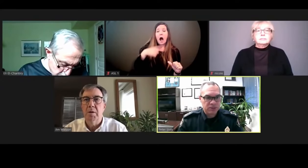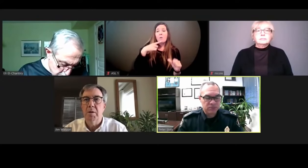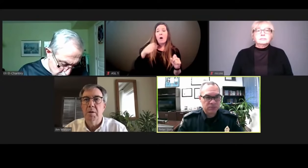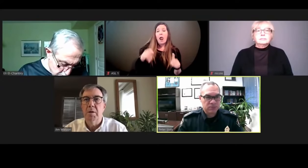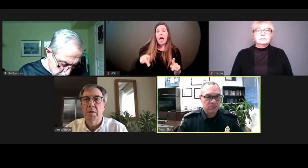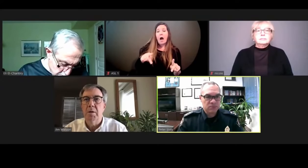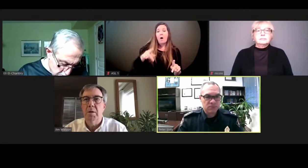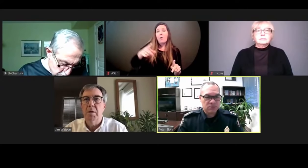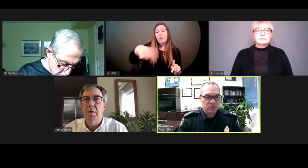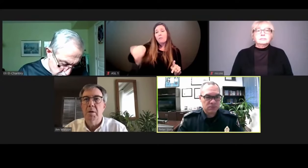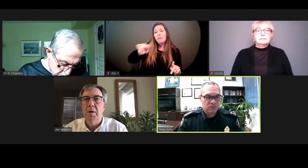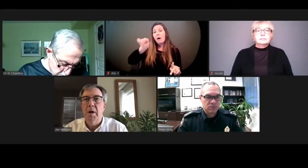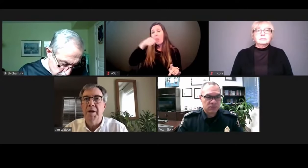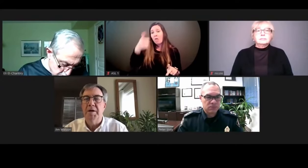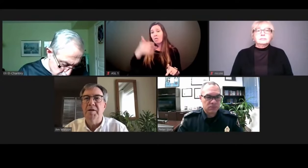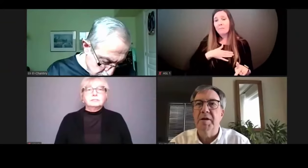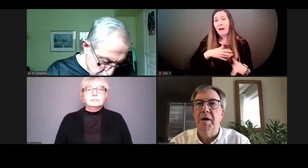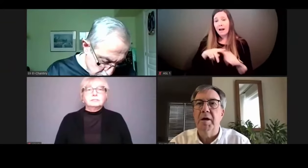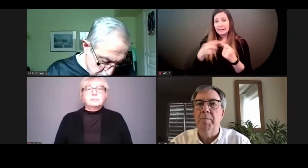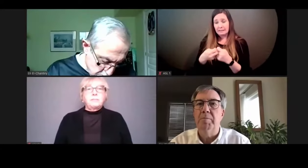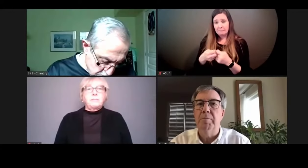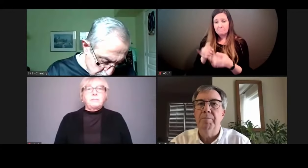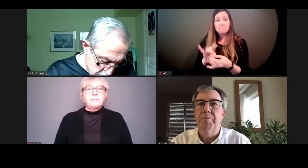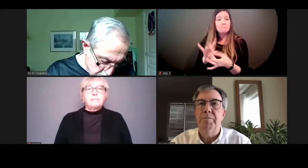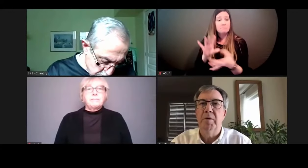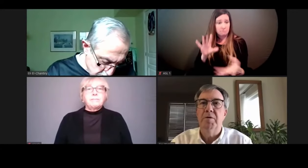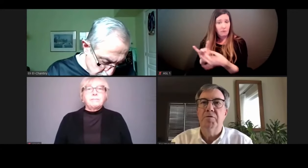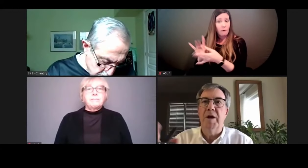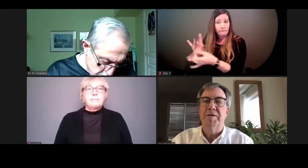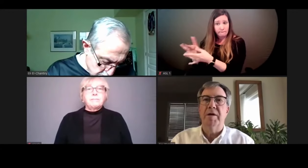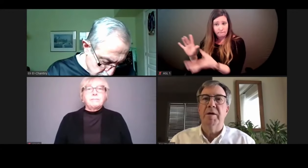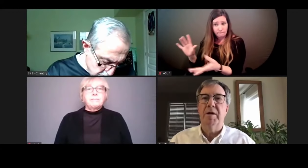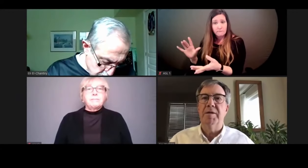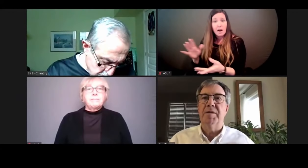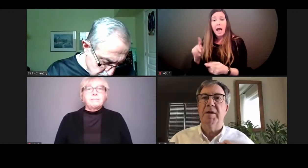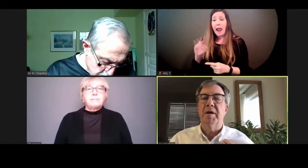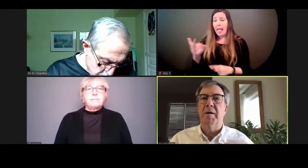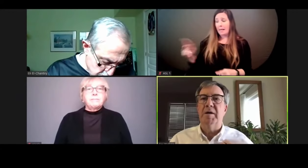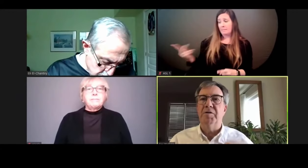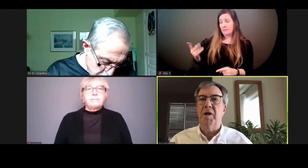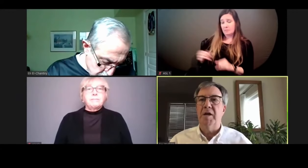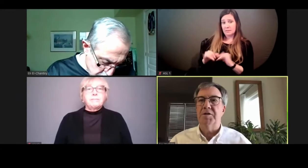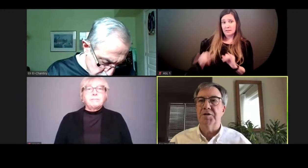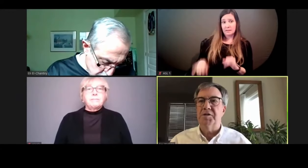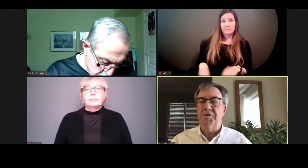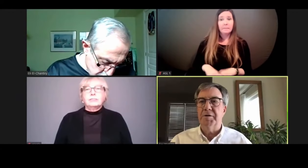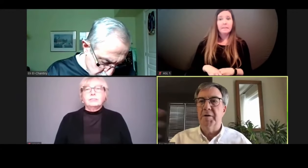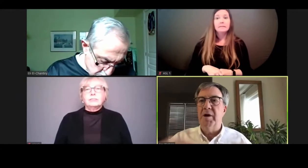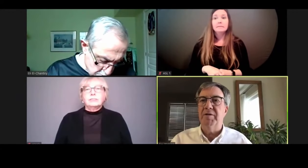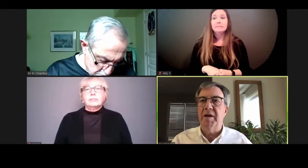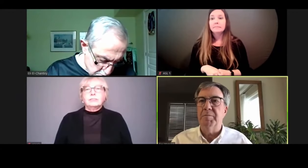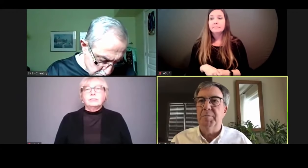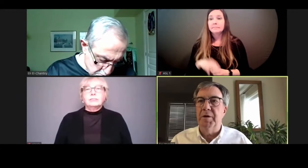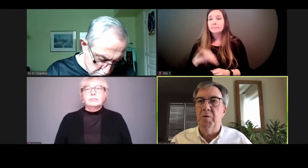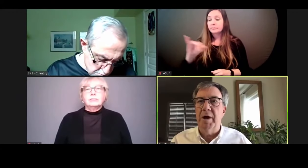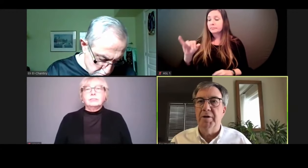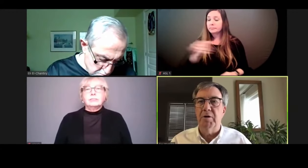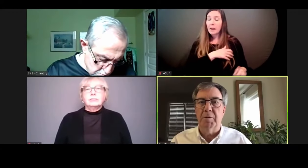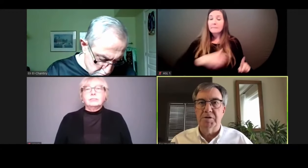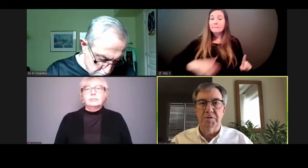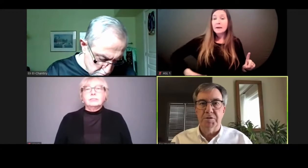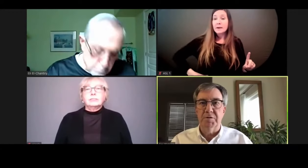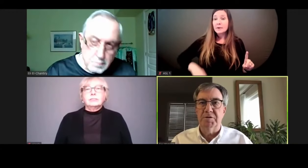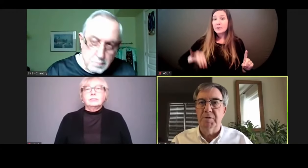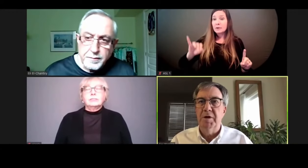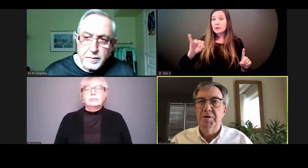responsibilities. Yeah, we'll do that. For it, Mayor. I think, as Eli suggested, is there any way of letting people in the waiting room?